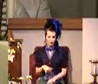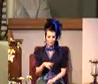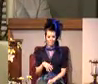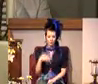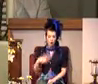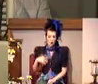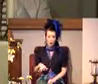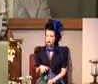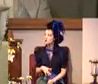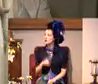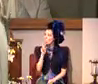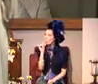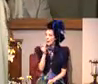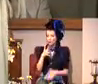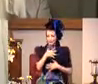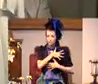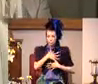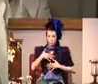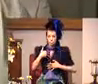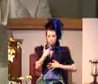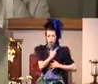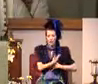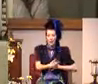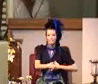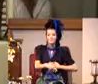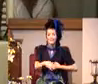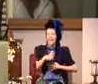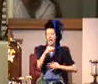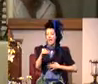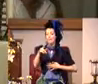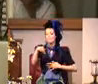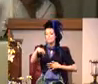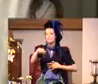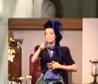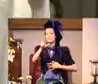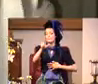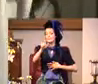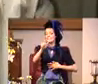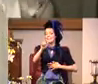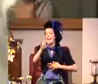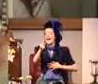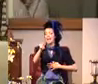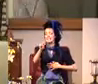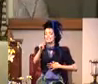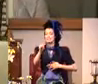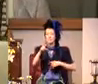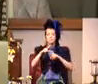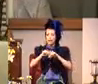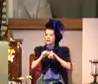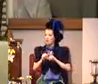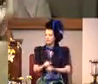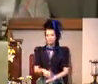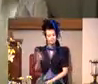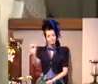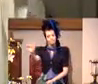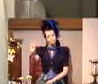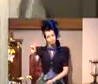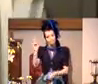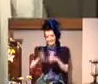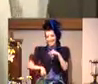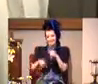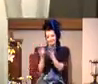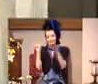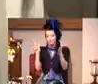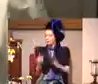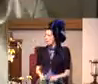You know, wearing stripes and plaids is not a good mix. I didn't know that. I don't know if I just